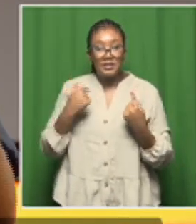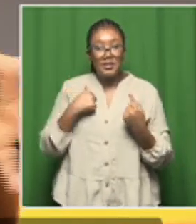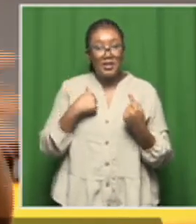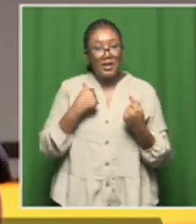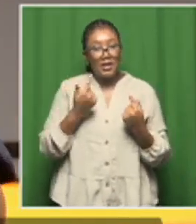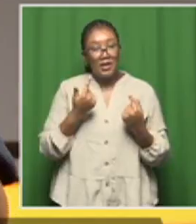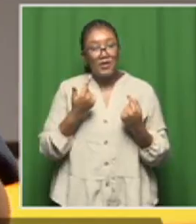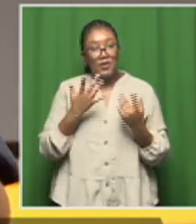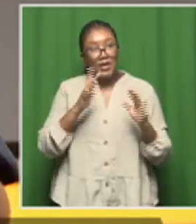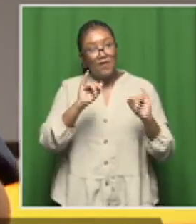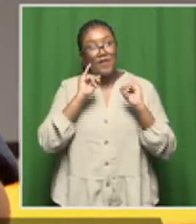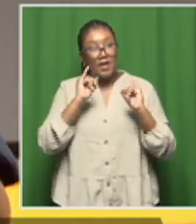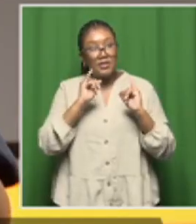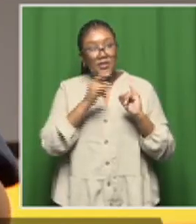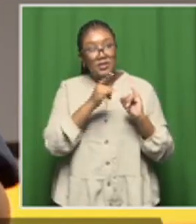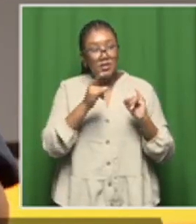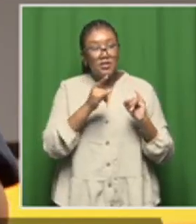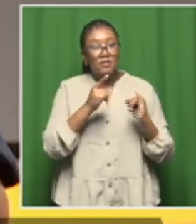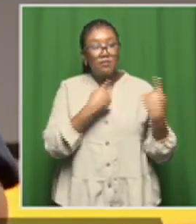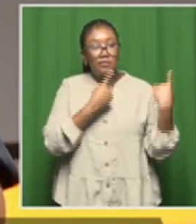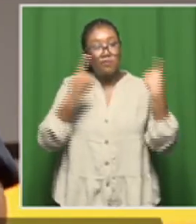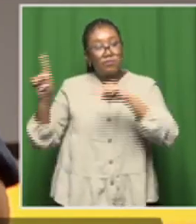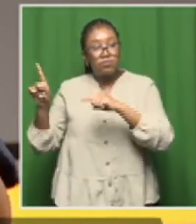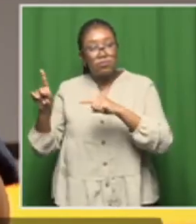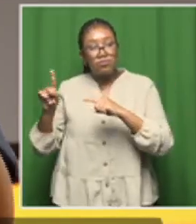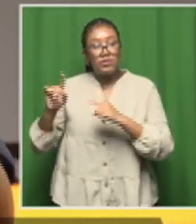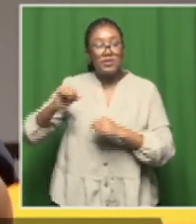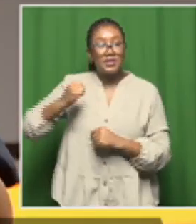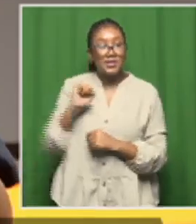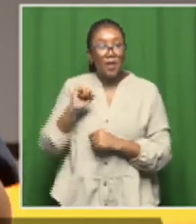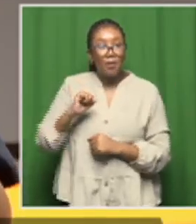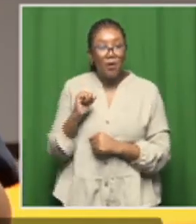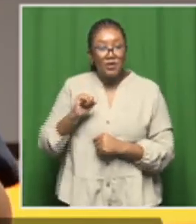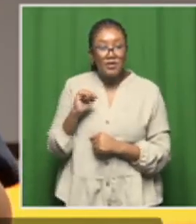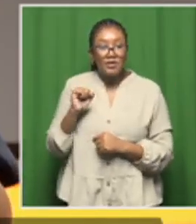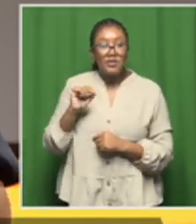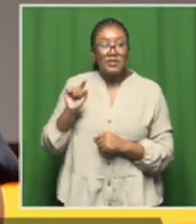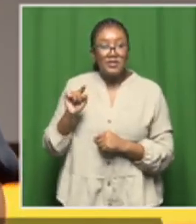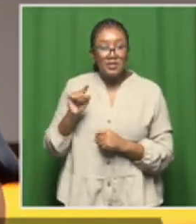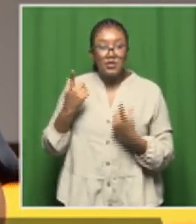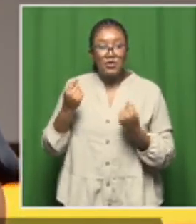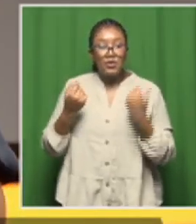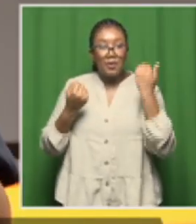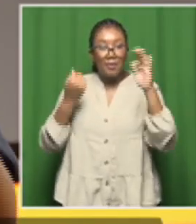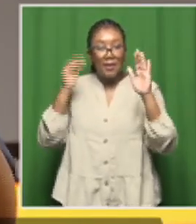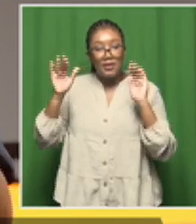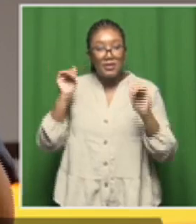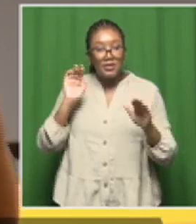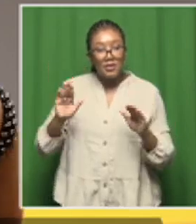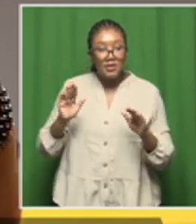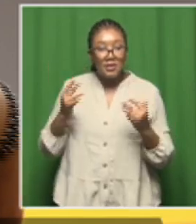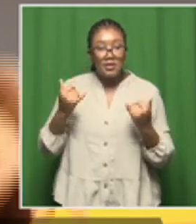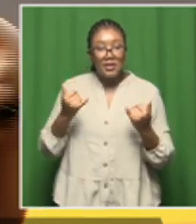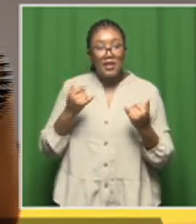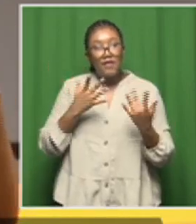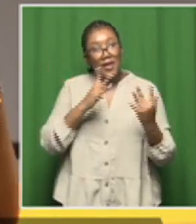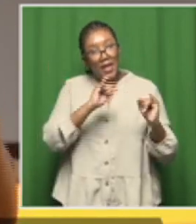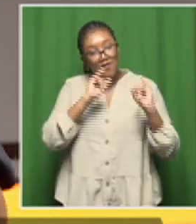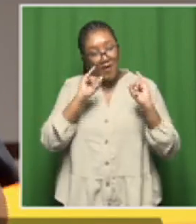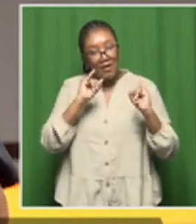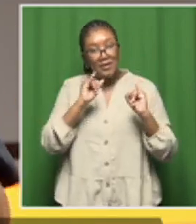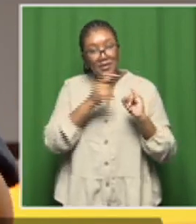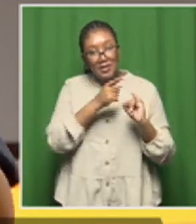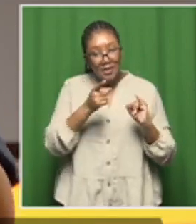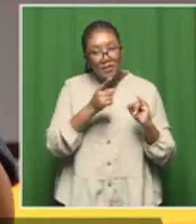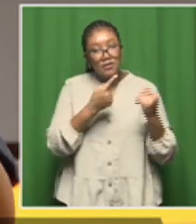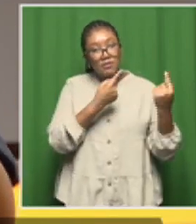artists to ship their artworks to Stellenbosch and having this kind of traditional exhibition, they've actually invited the artists to be